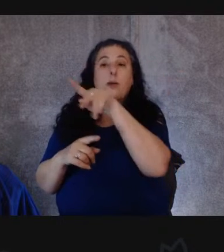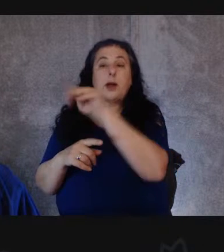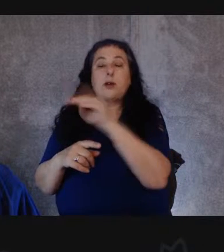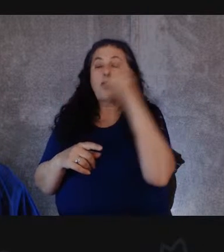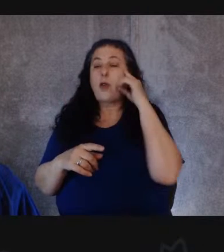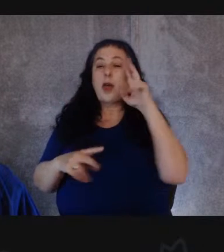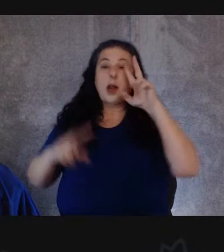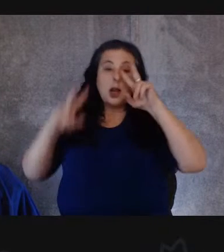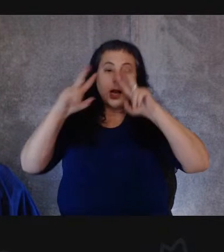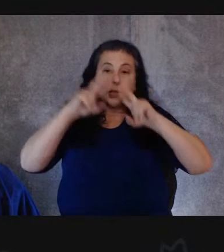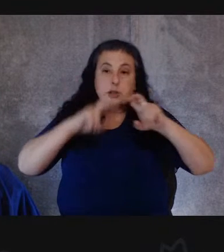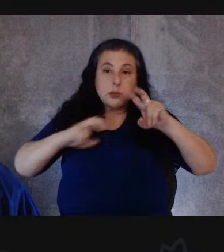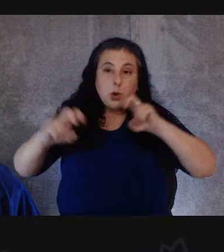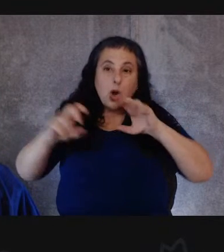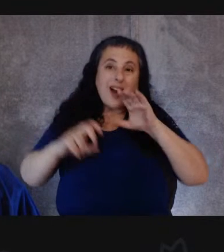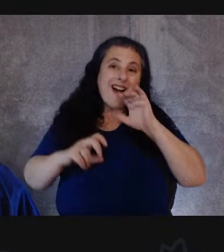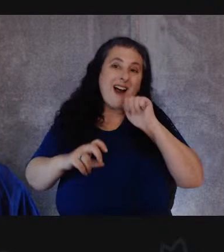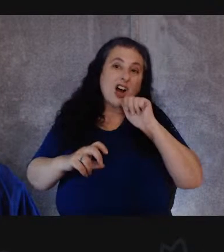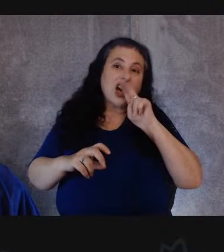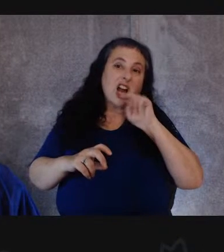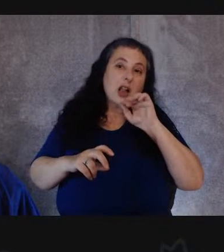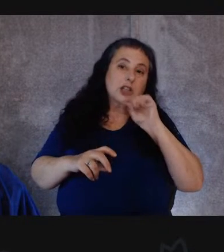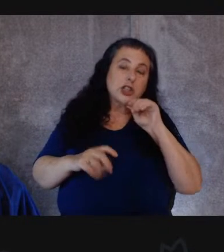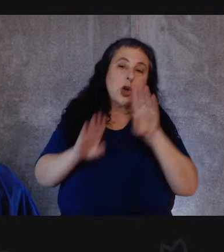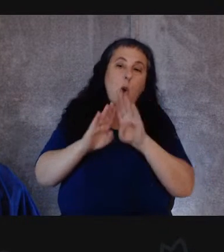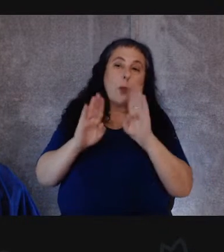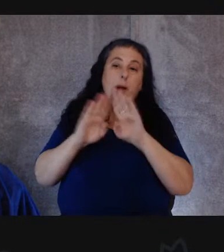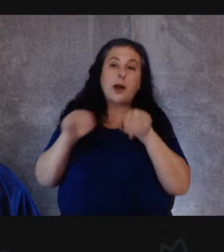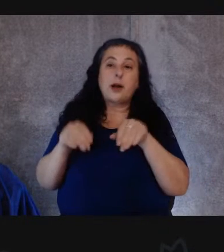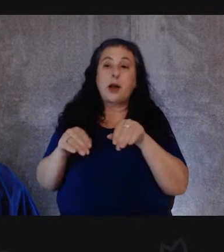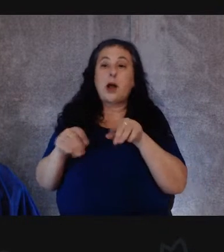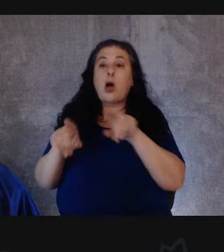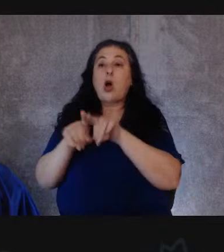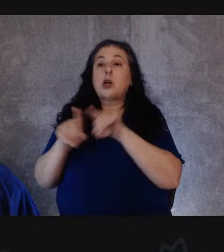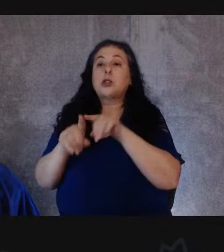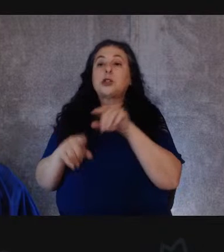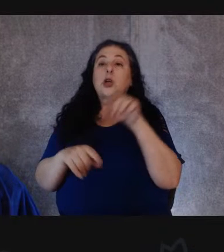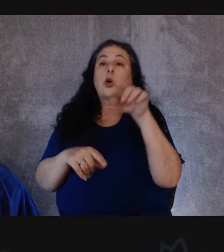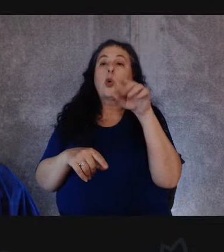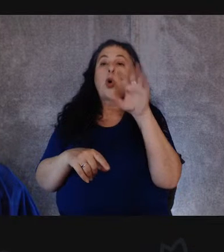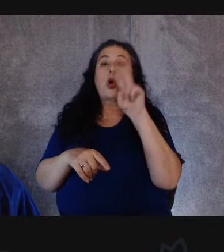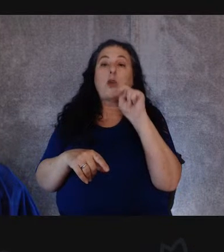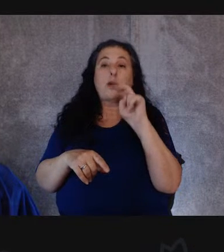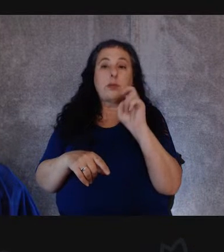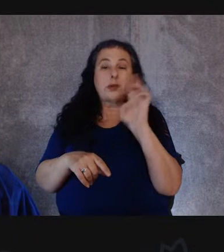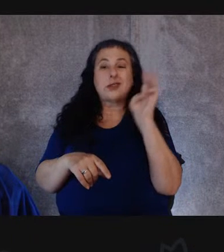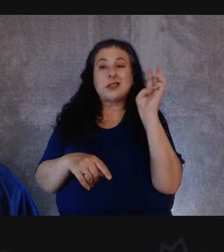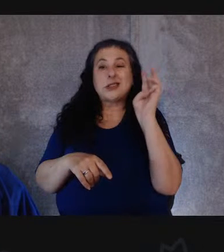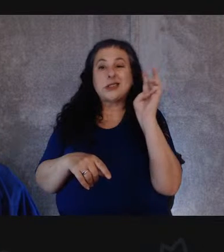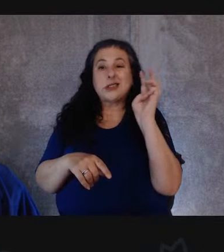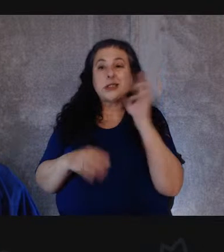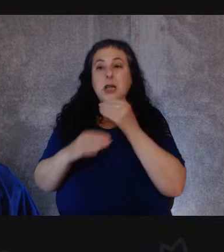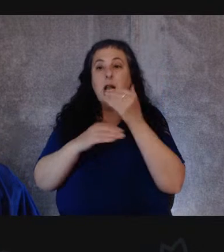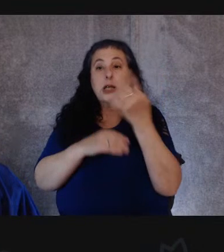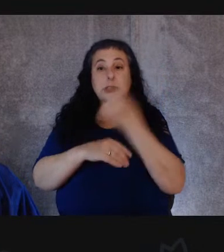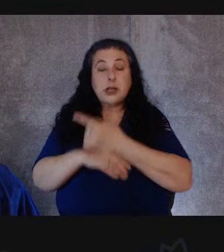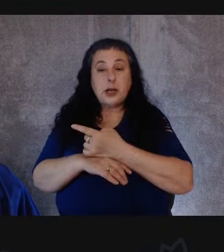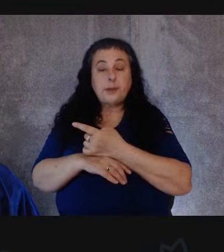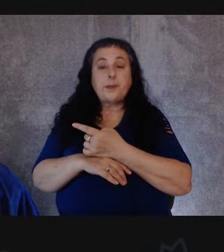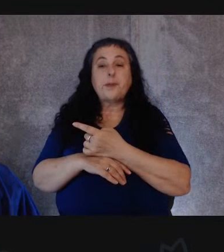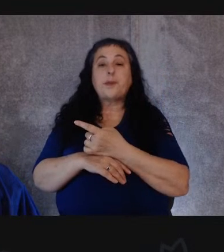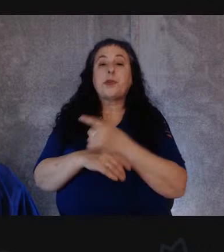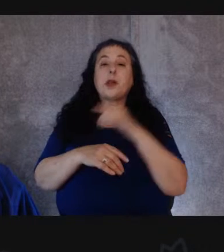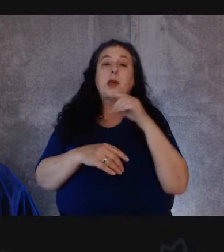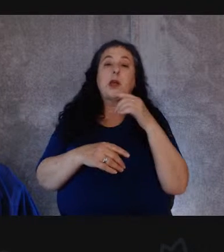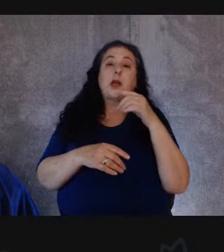Explore Archaeology open house. The following day, on Sunday, November 6th, Dr. Glenna